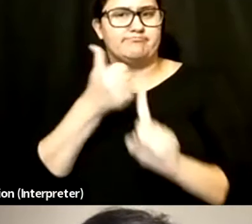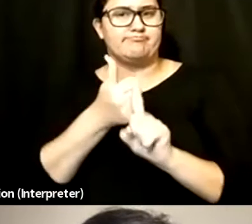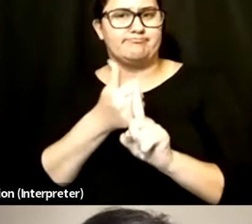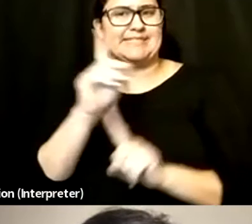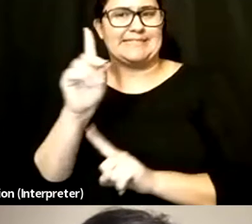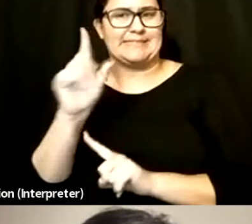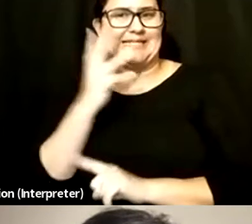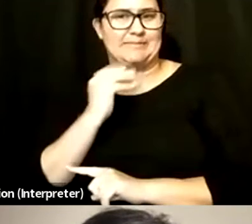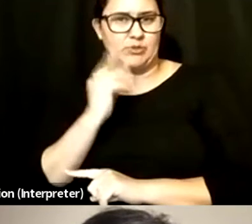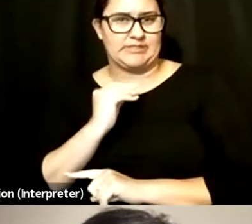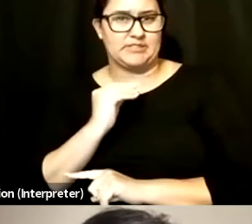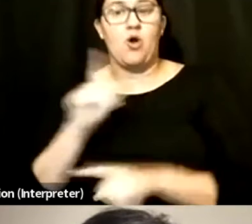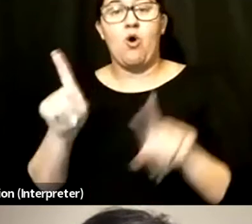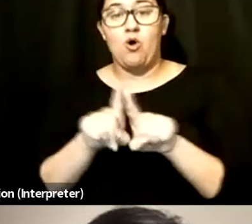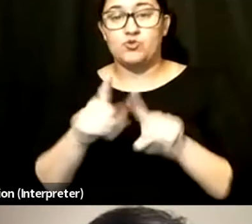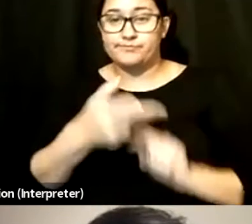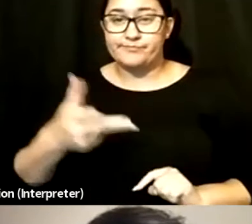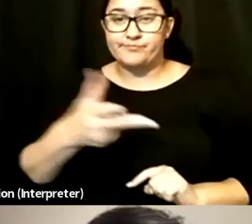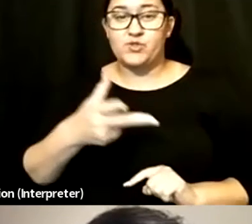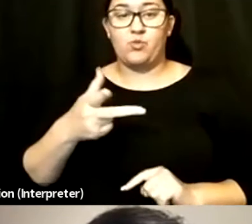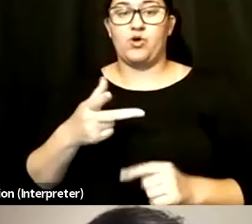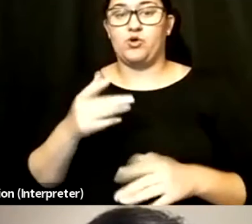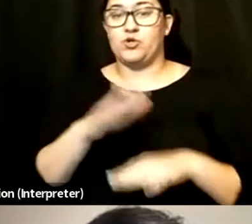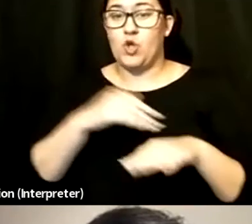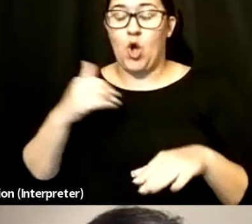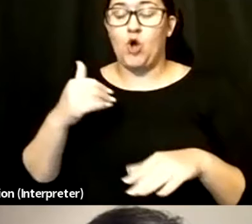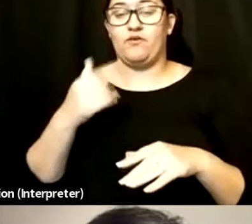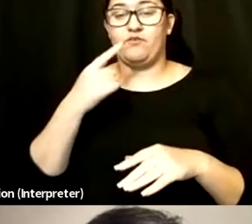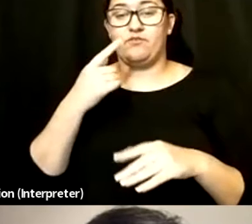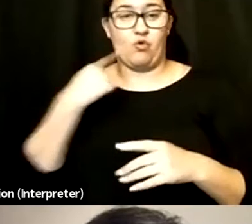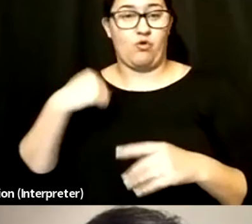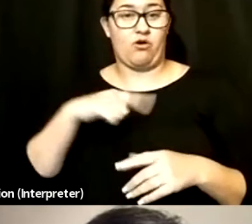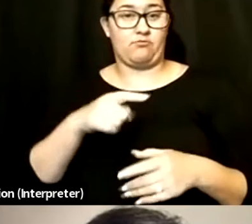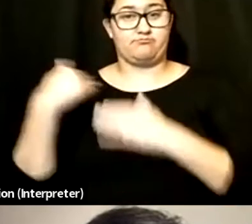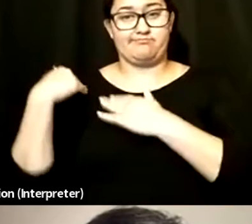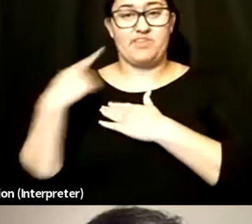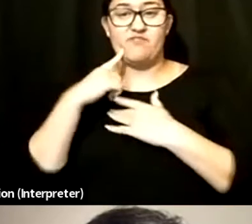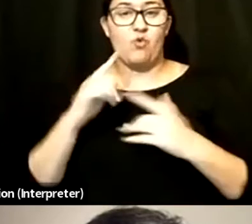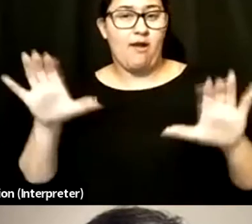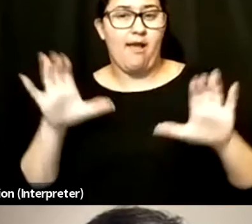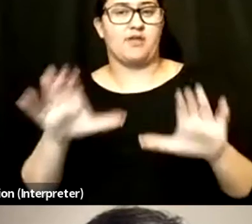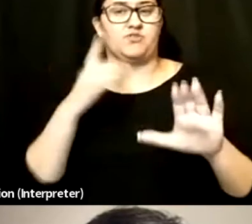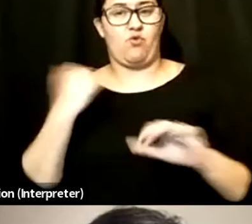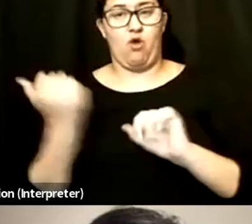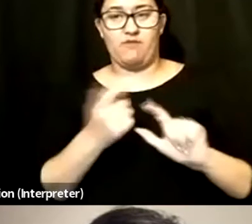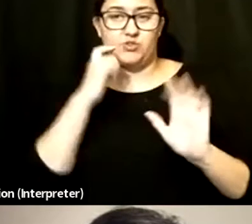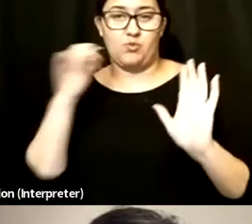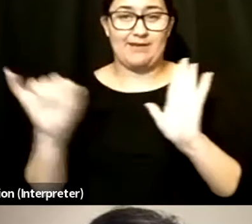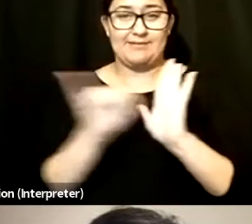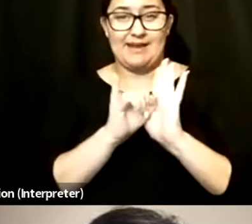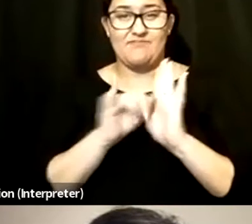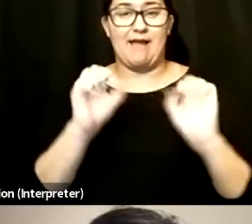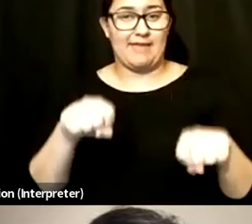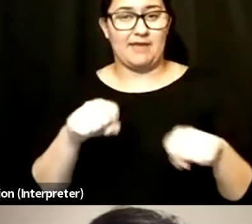experience. They will also give us a call to action on what we can do individually and collectively to identify and reduce